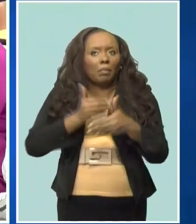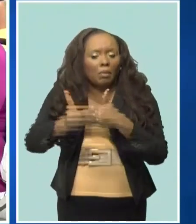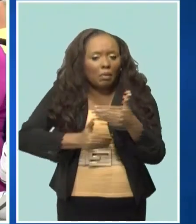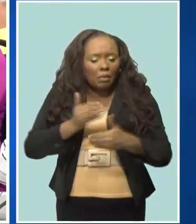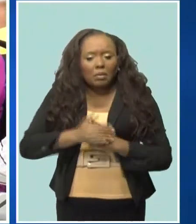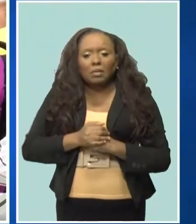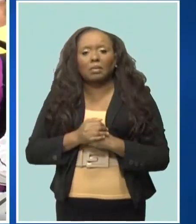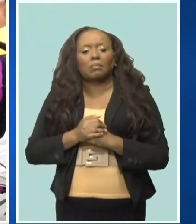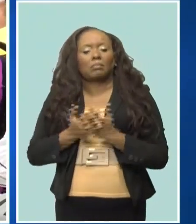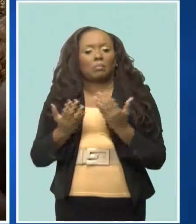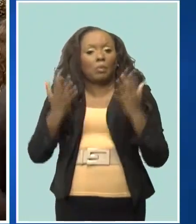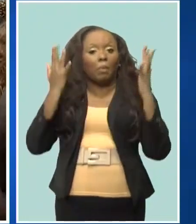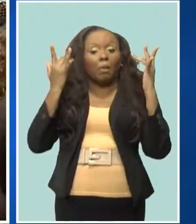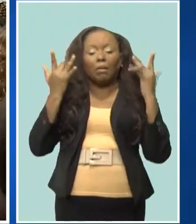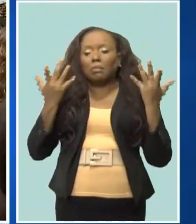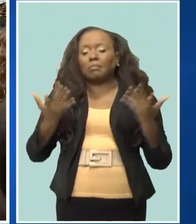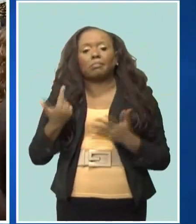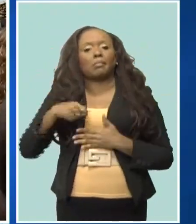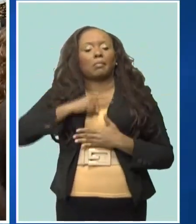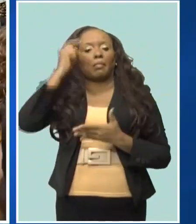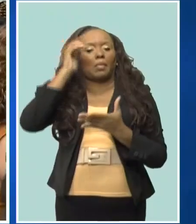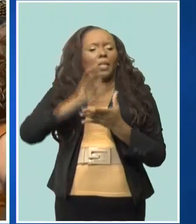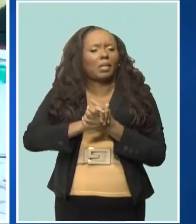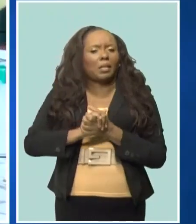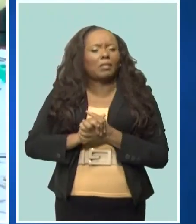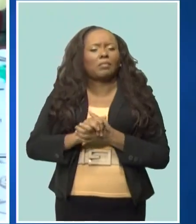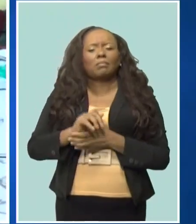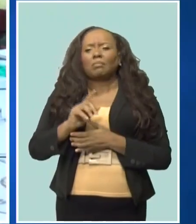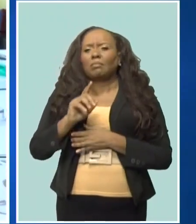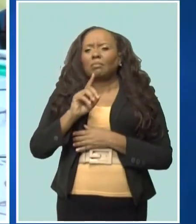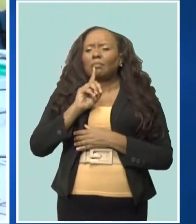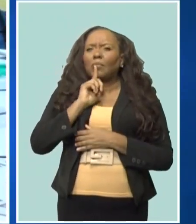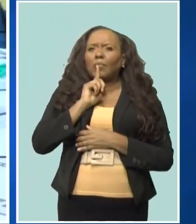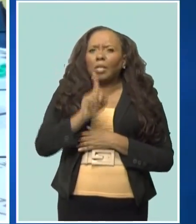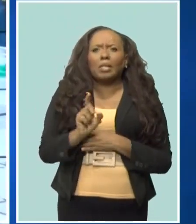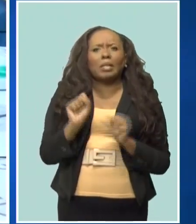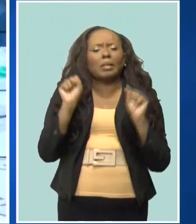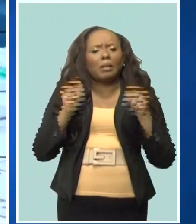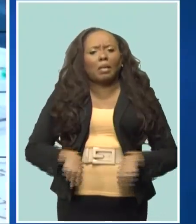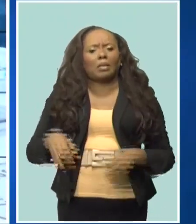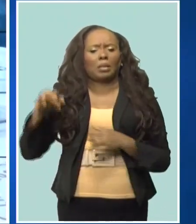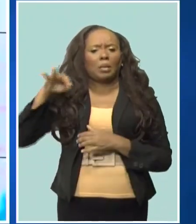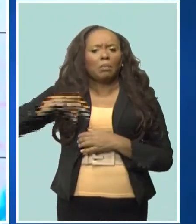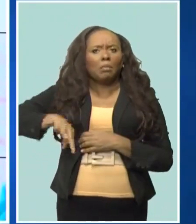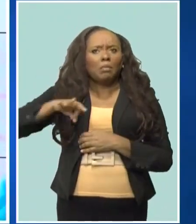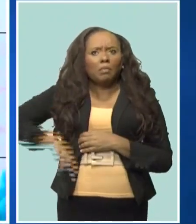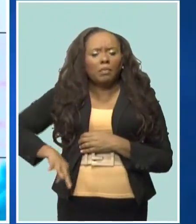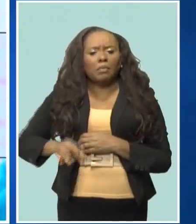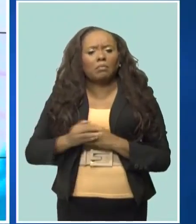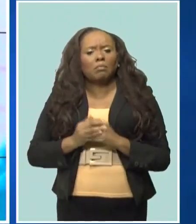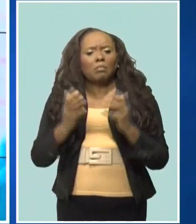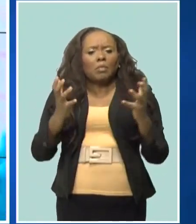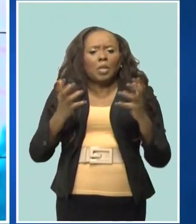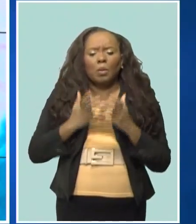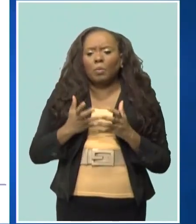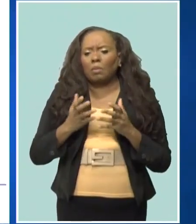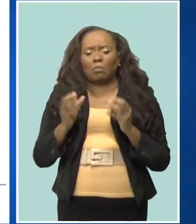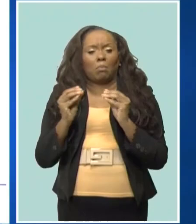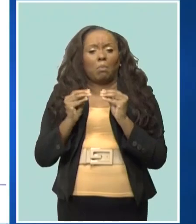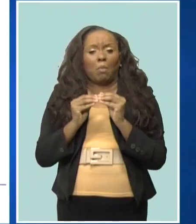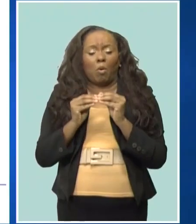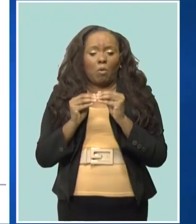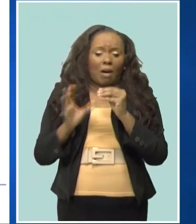initiative because we believe that it is something that we can benefit from by expanding our program, by having